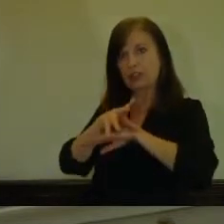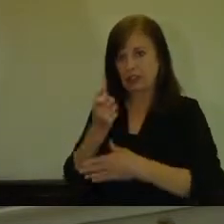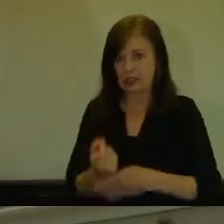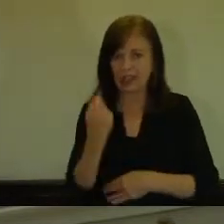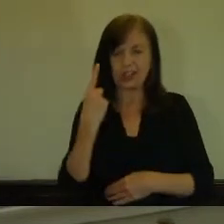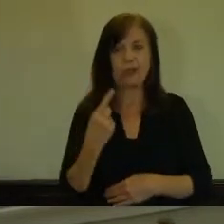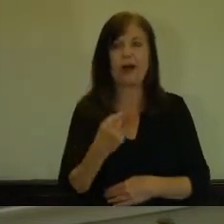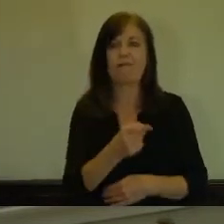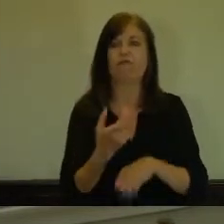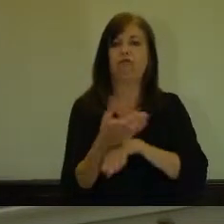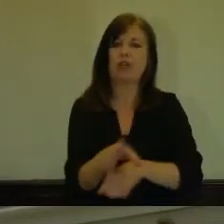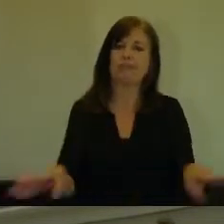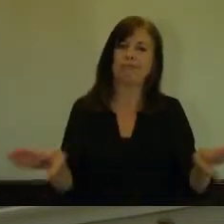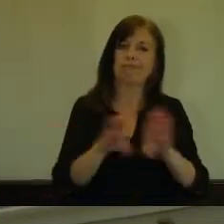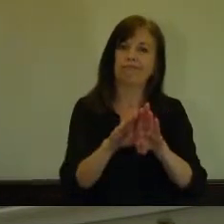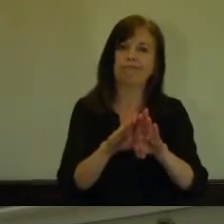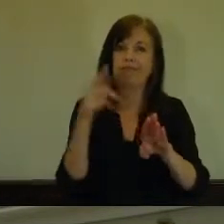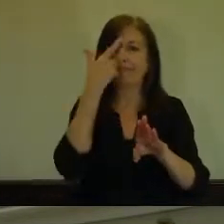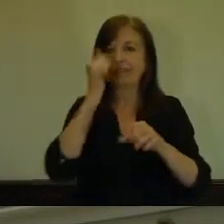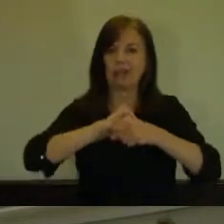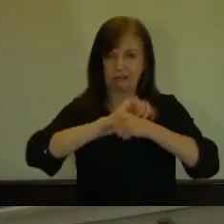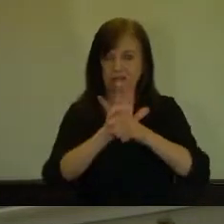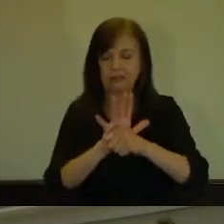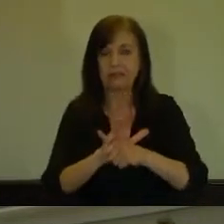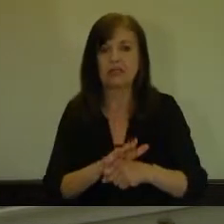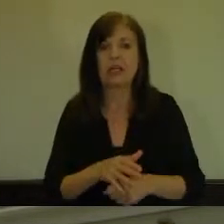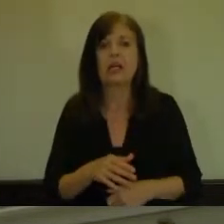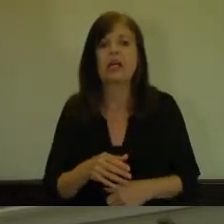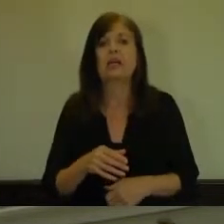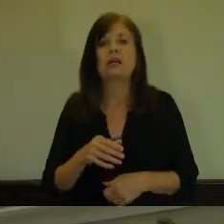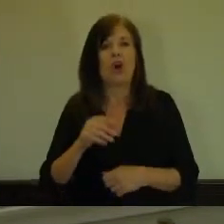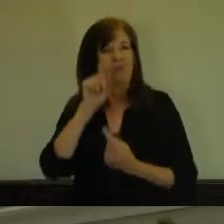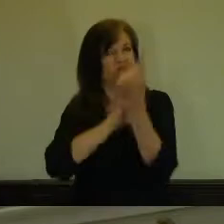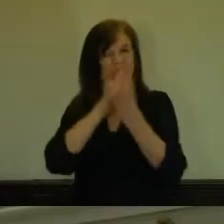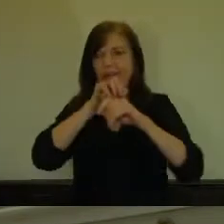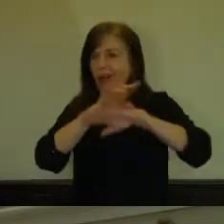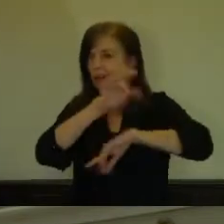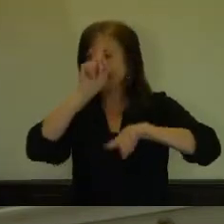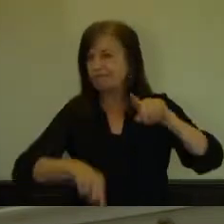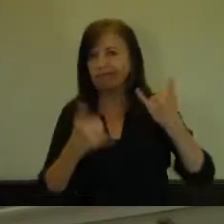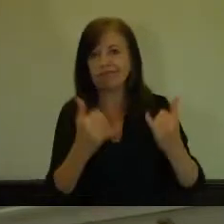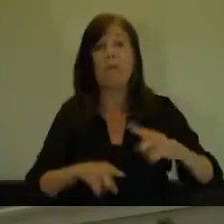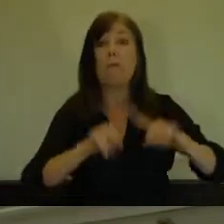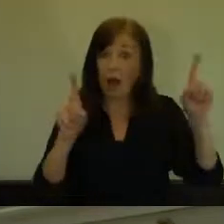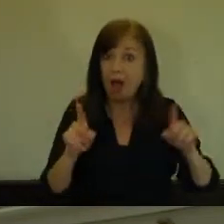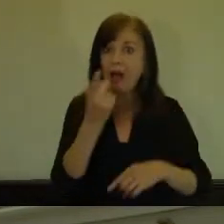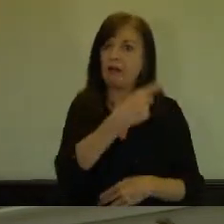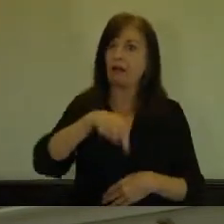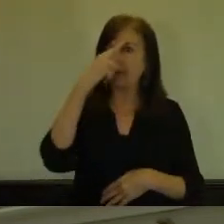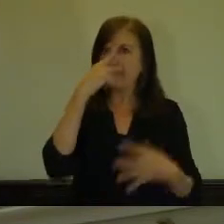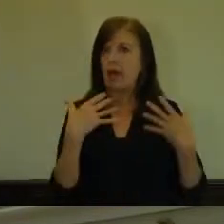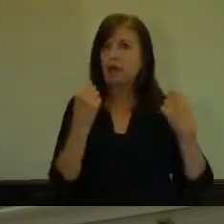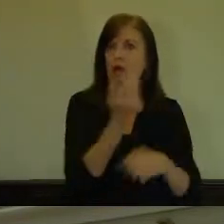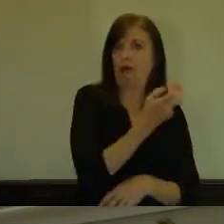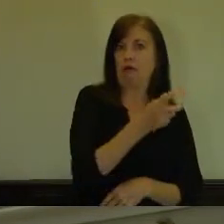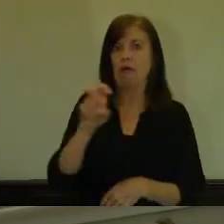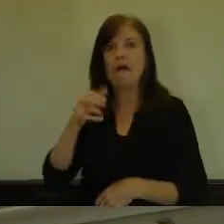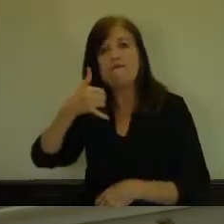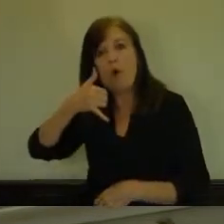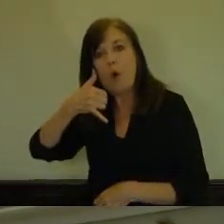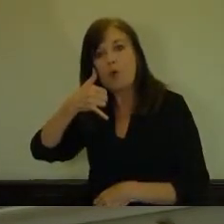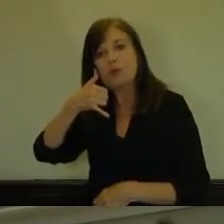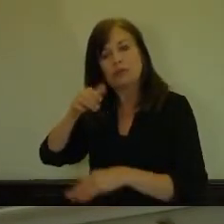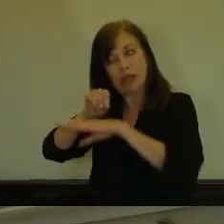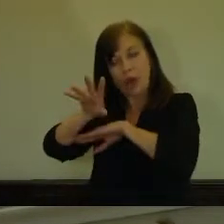shut down because of the shutdown, the in-person counseling in the Mental Health Center, they transitioned to phone